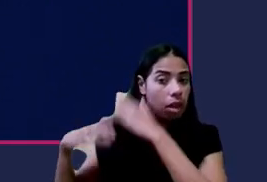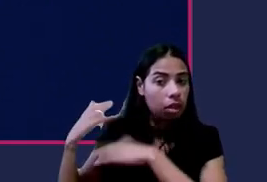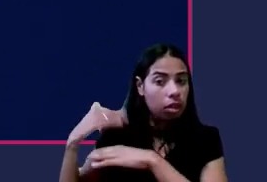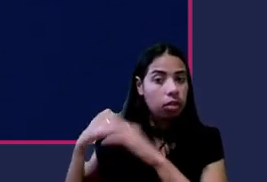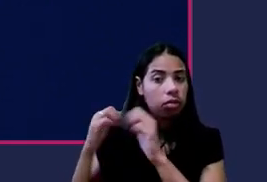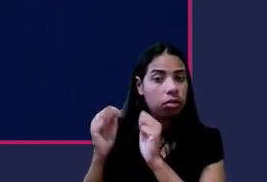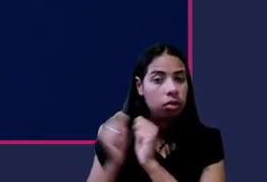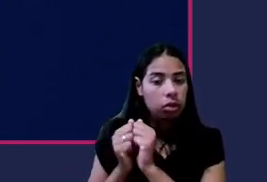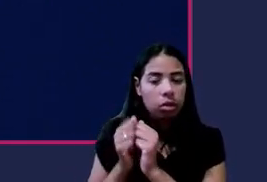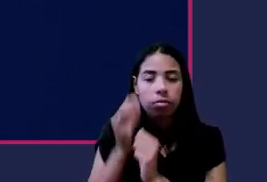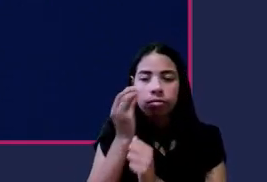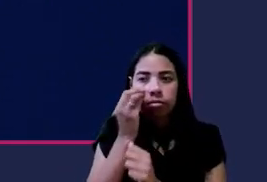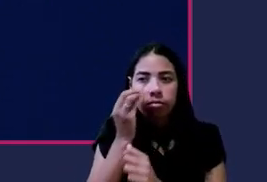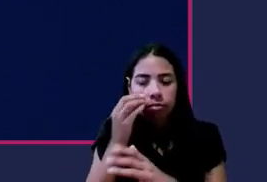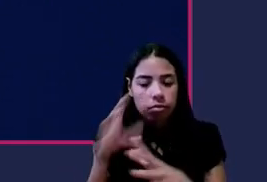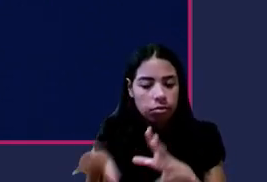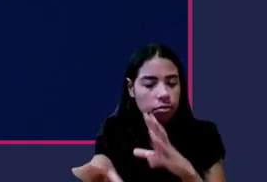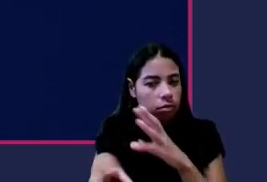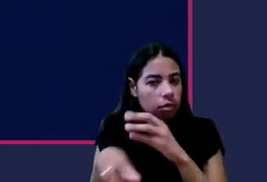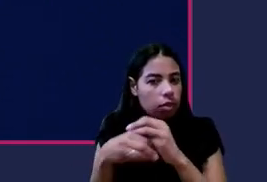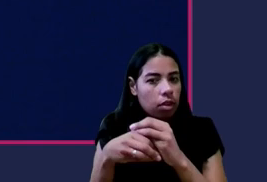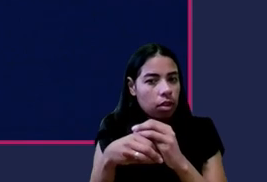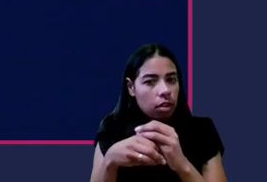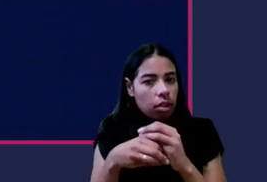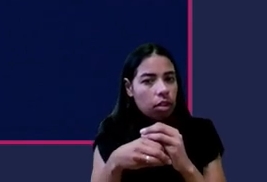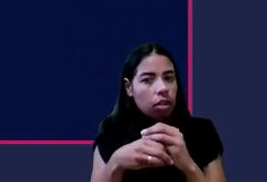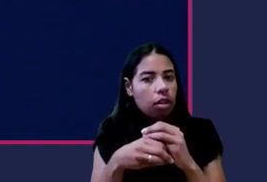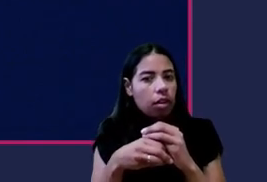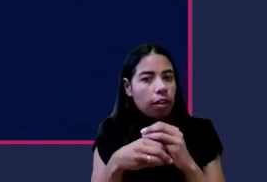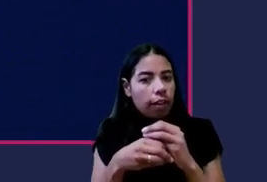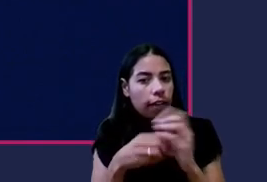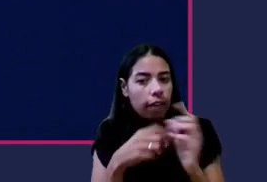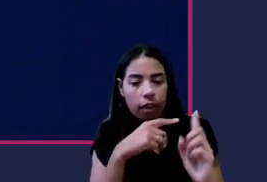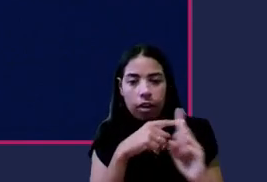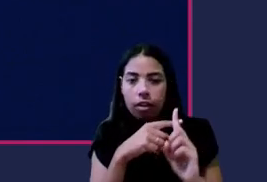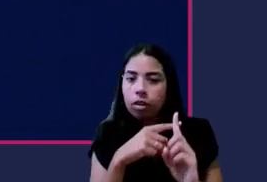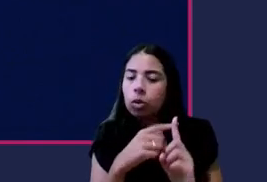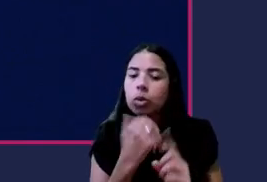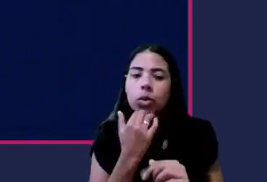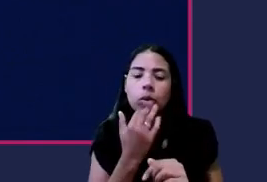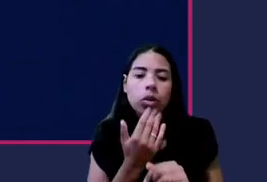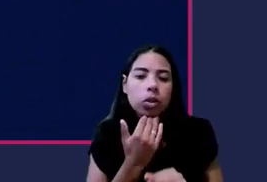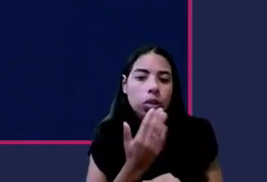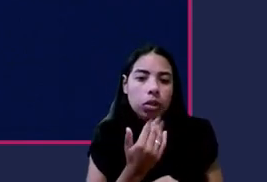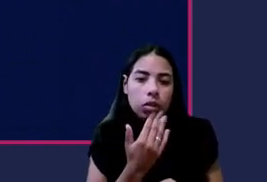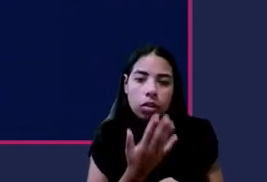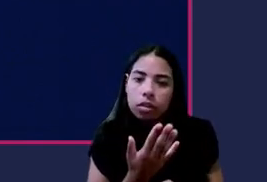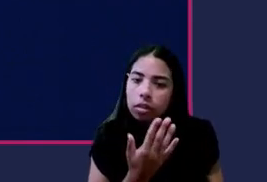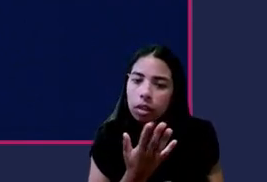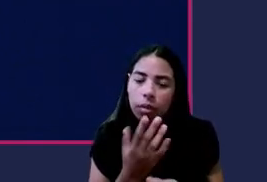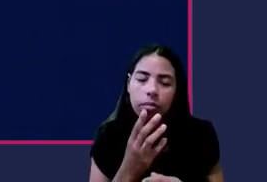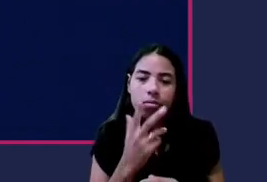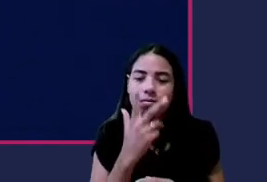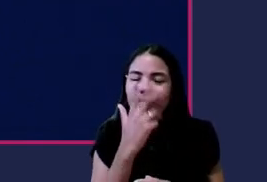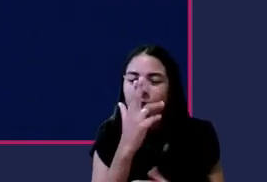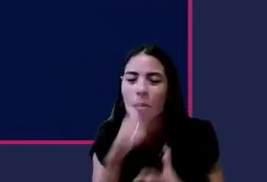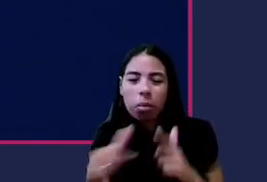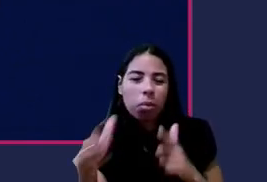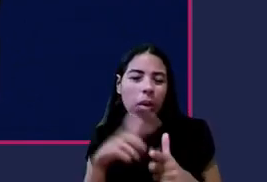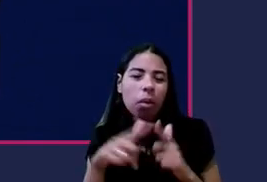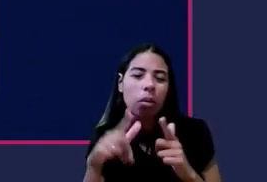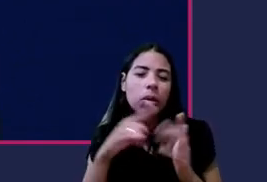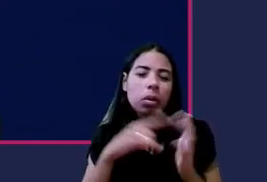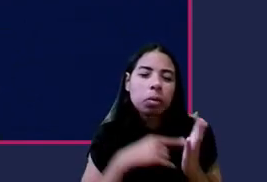year, for New Year's, we tried an amendment for Casa Hunter. It came back because